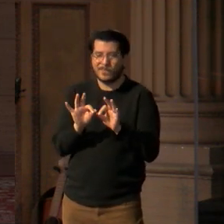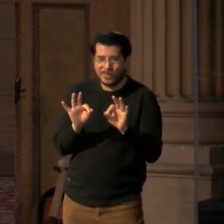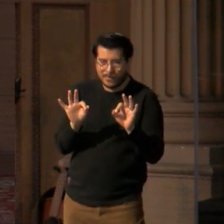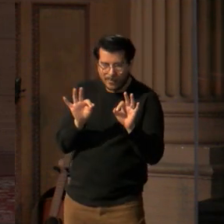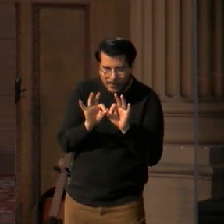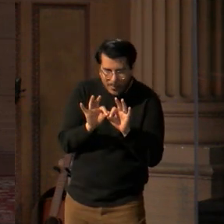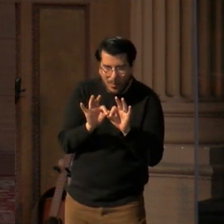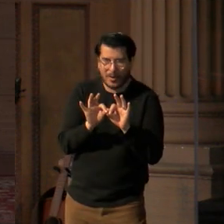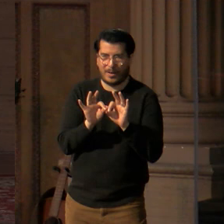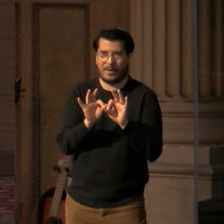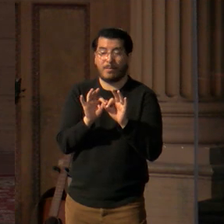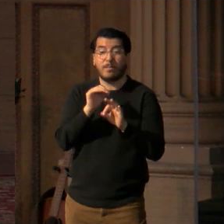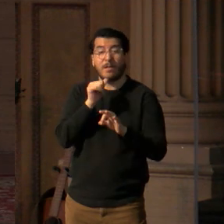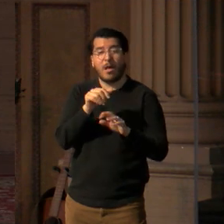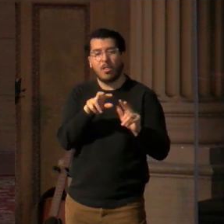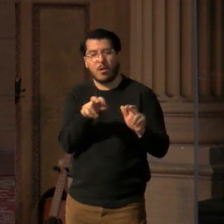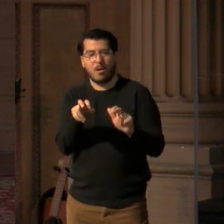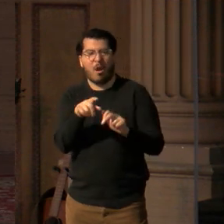for the things that we could nail them with.